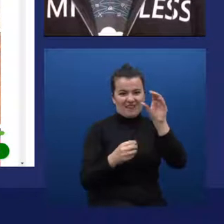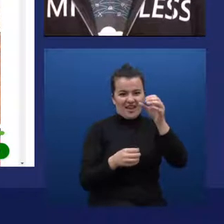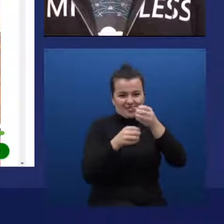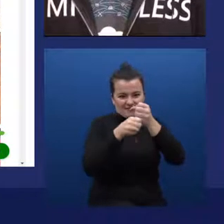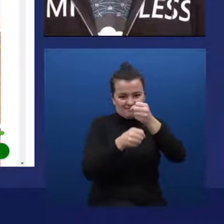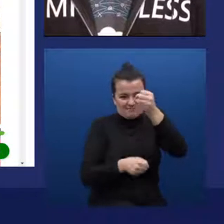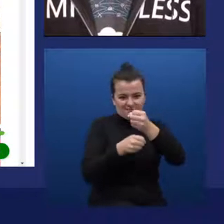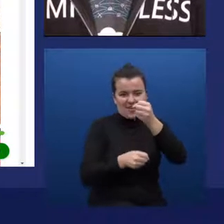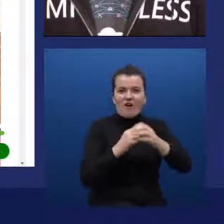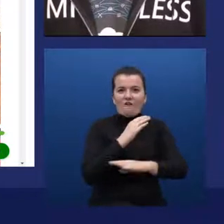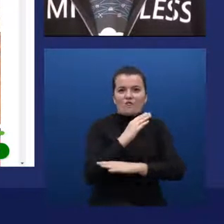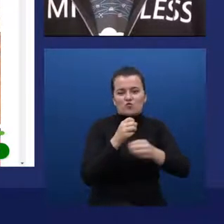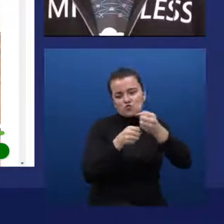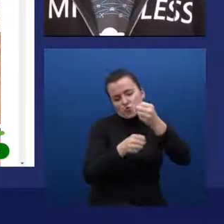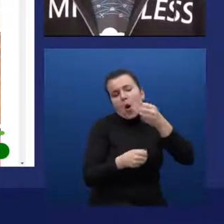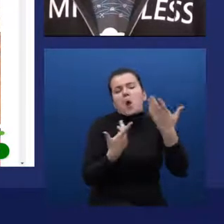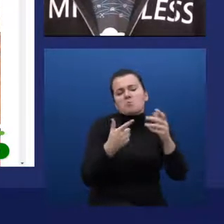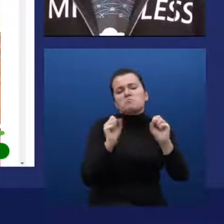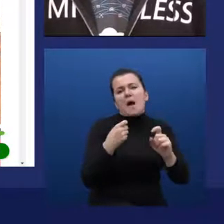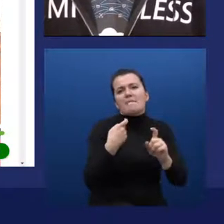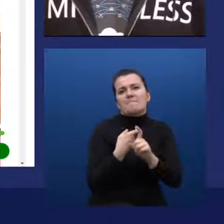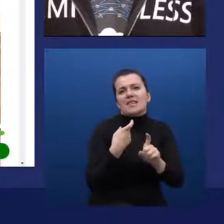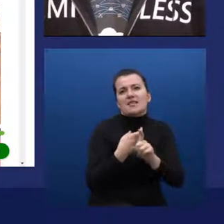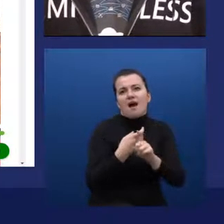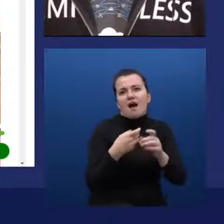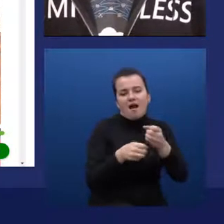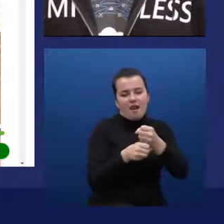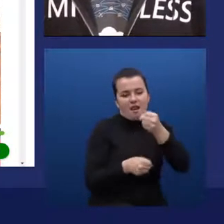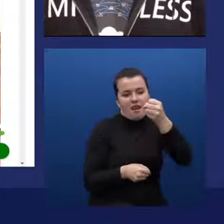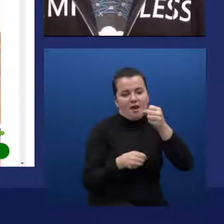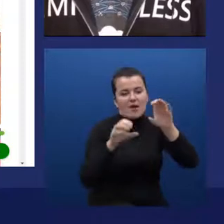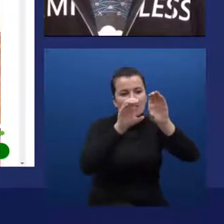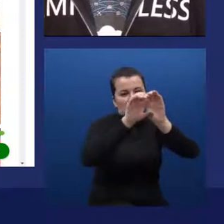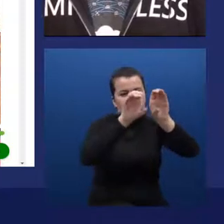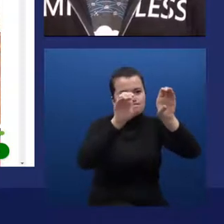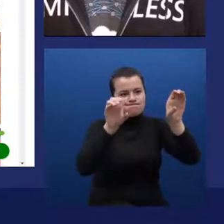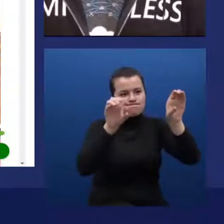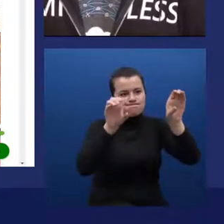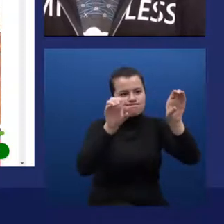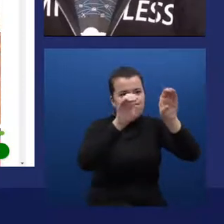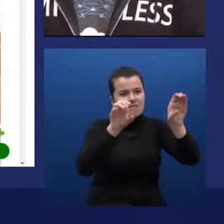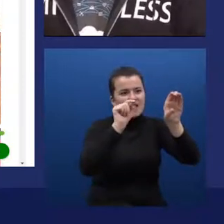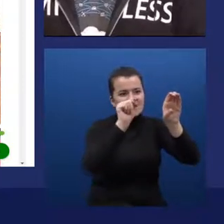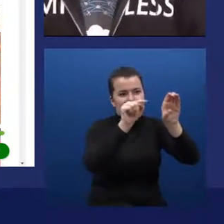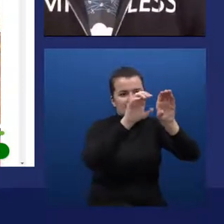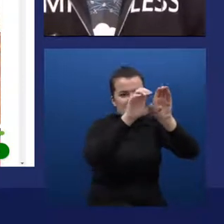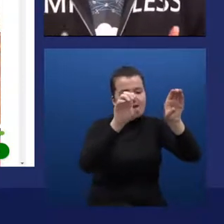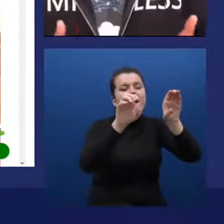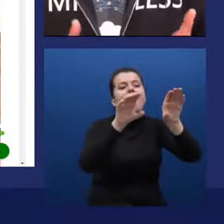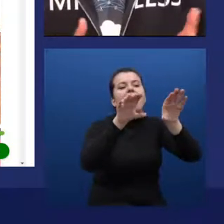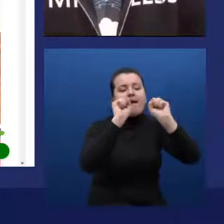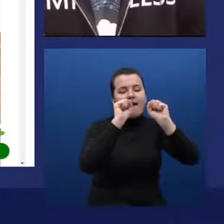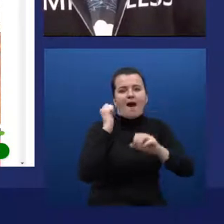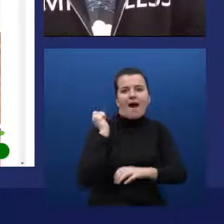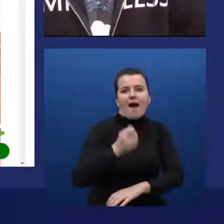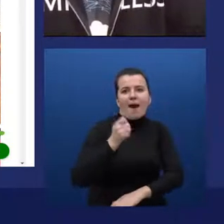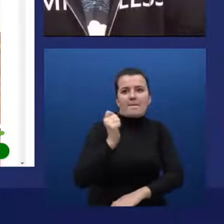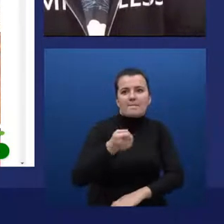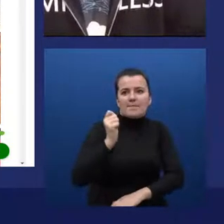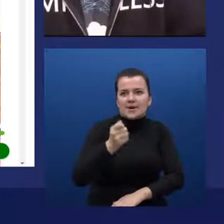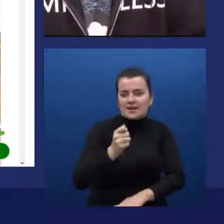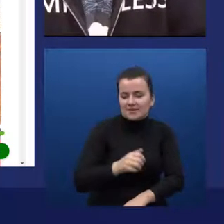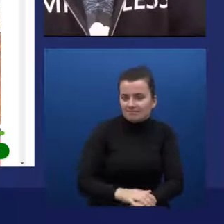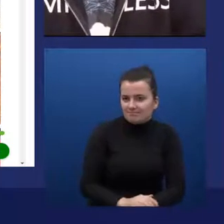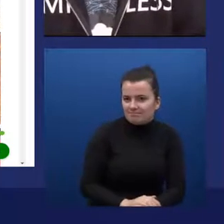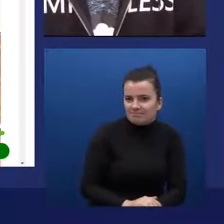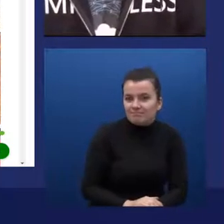or maybe a metal handle, but it's sort of the shape of the head, I guess, that gives it away. Right. Case. So you have a blunt object that's